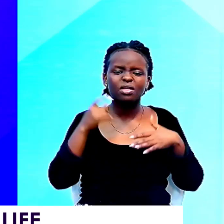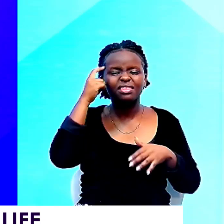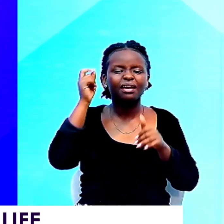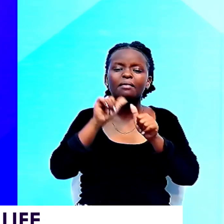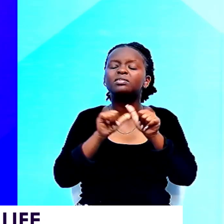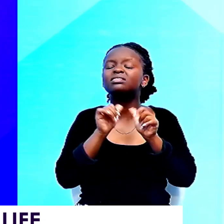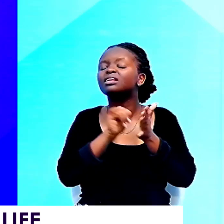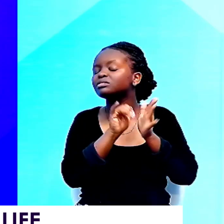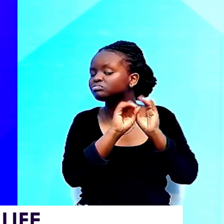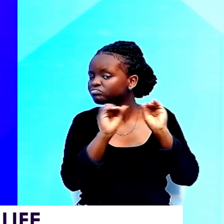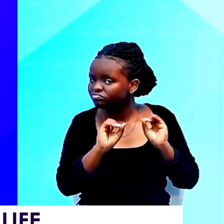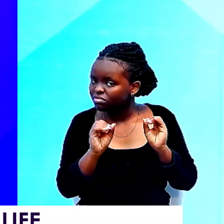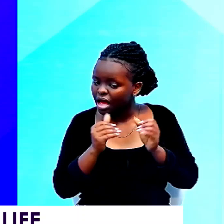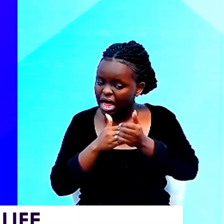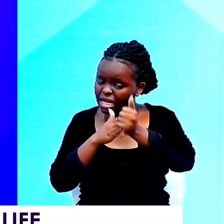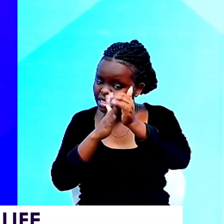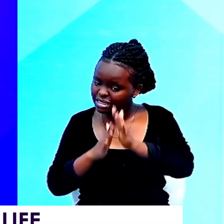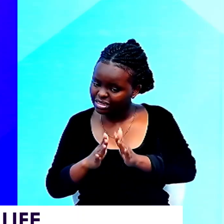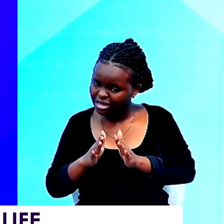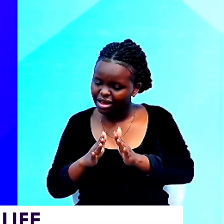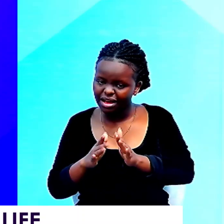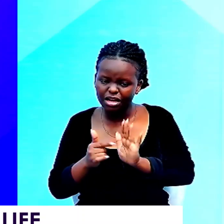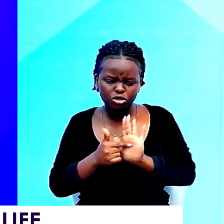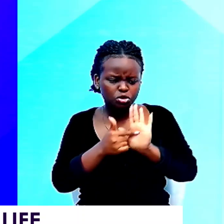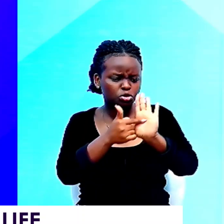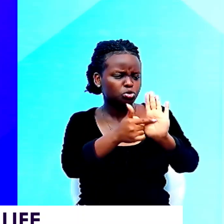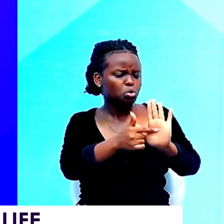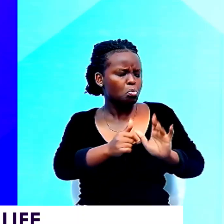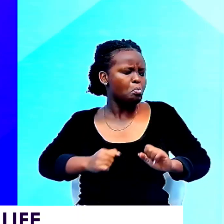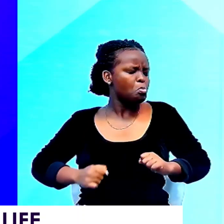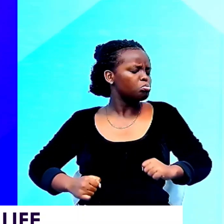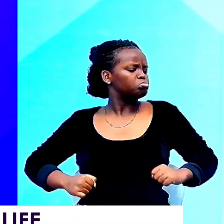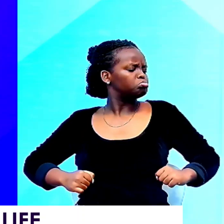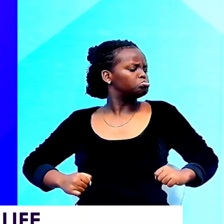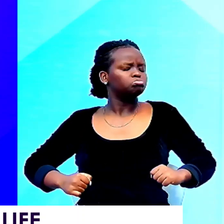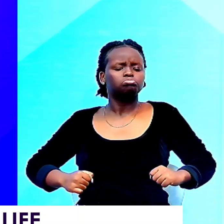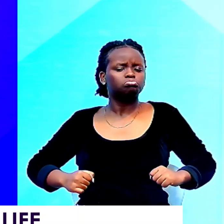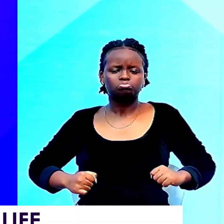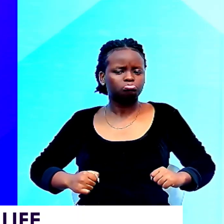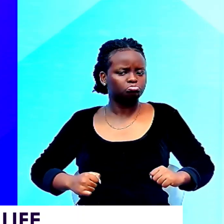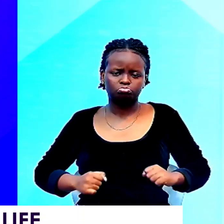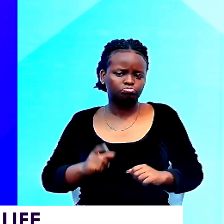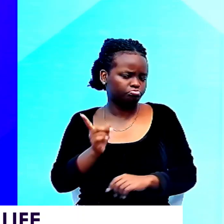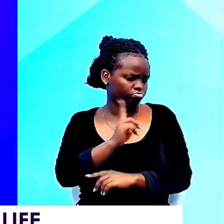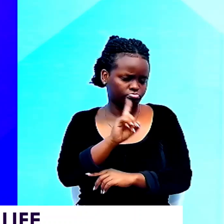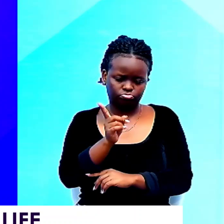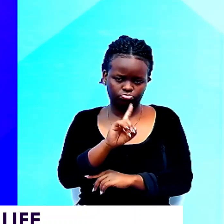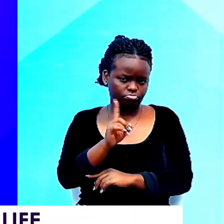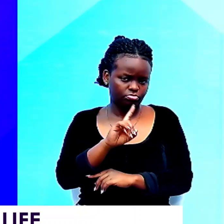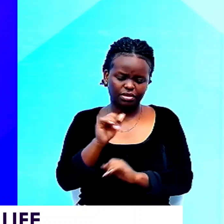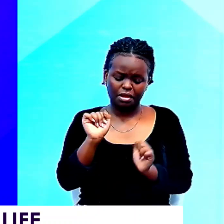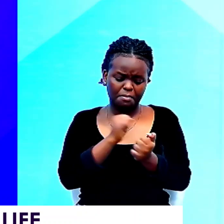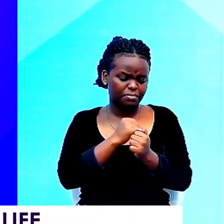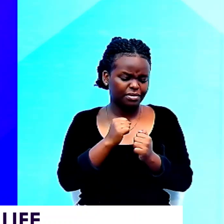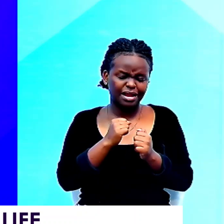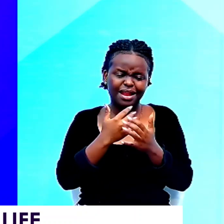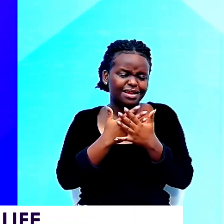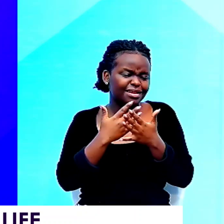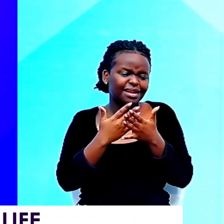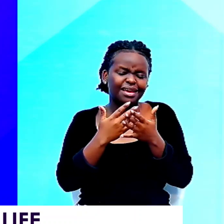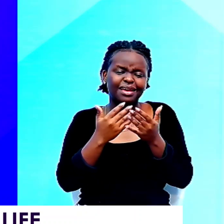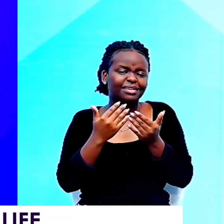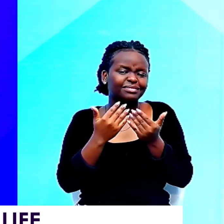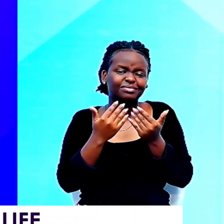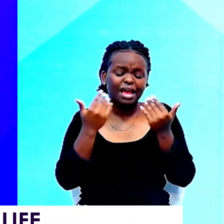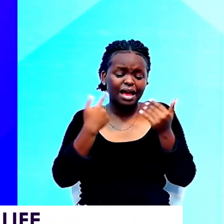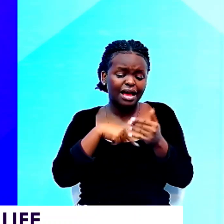A leader is not supposed to come to people and show his might, because have nothing to do with your might. Somebody said that people